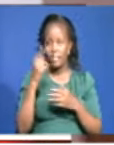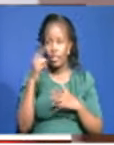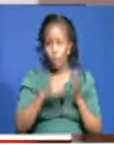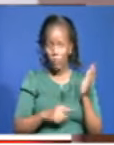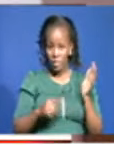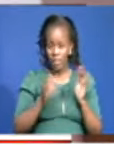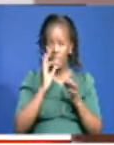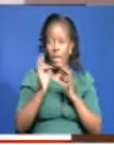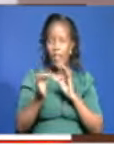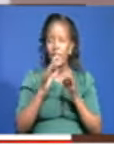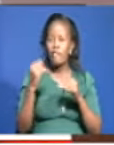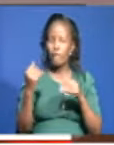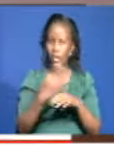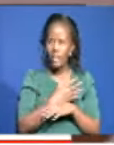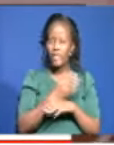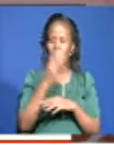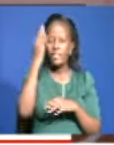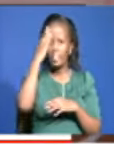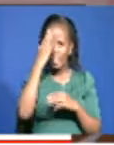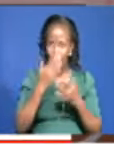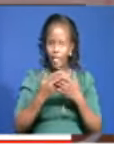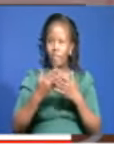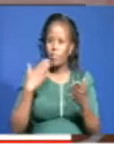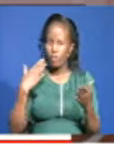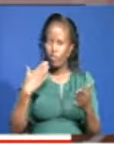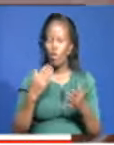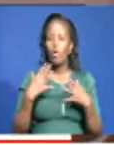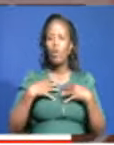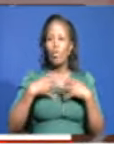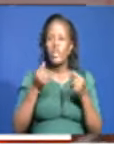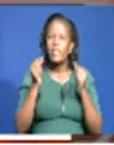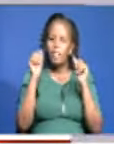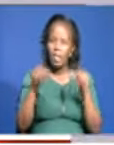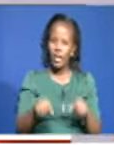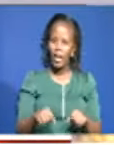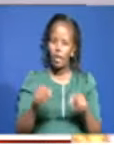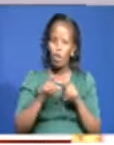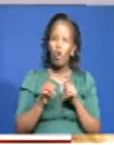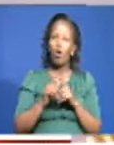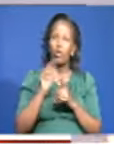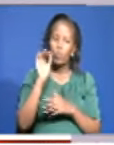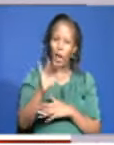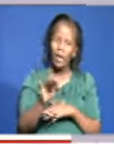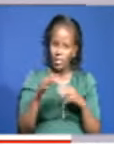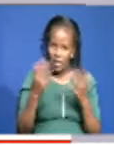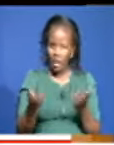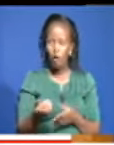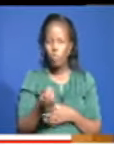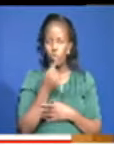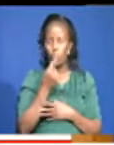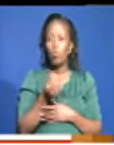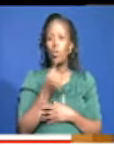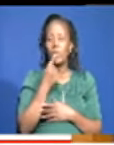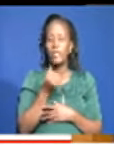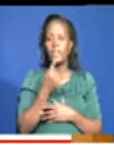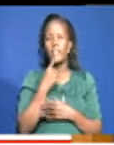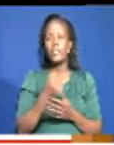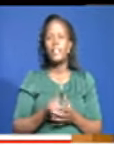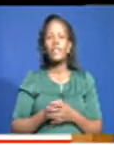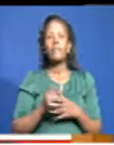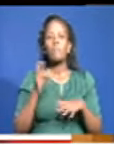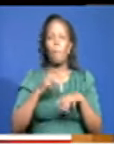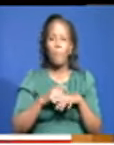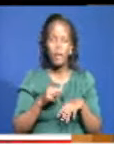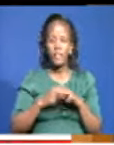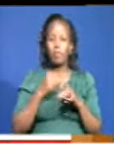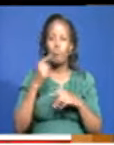detection, cancer can be cured, and also called for new approach on treating and managing cancer in the country. As we continue to put